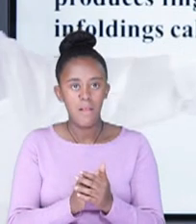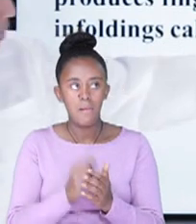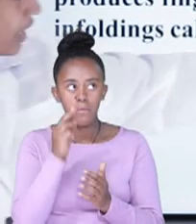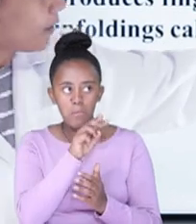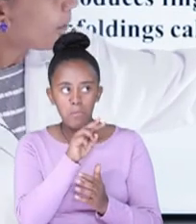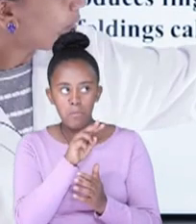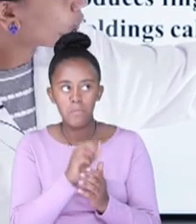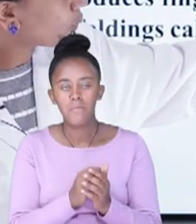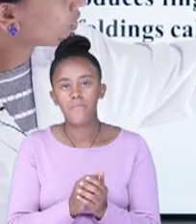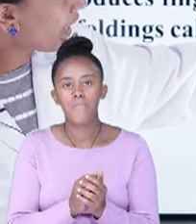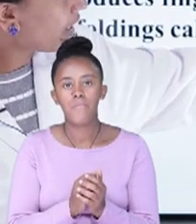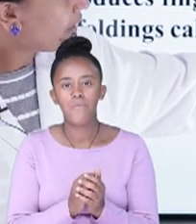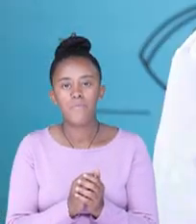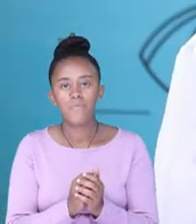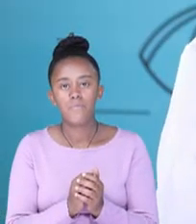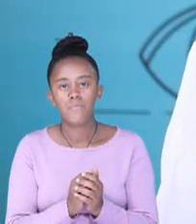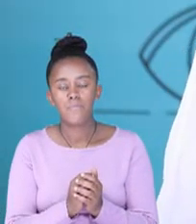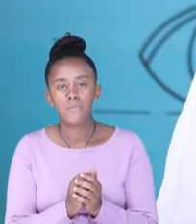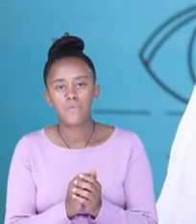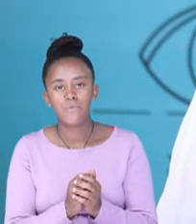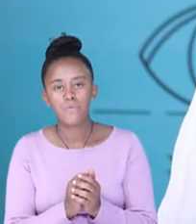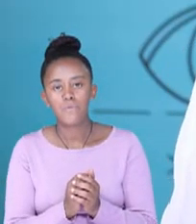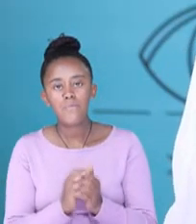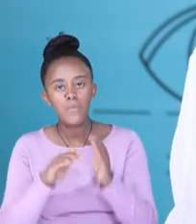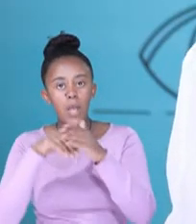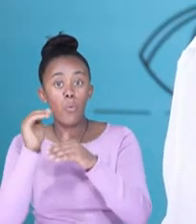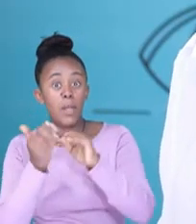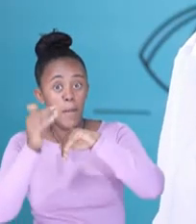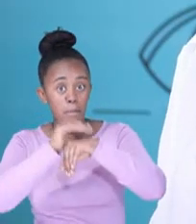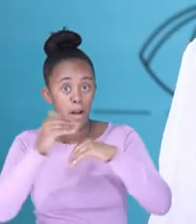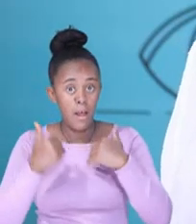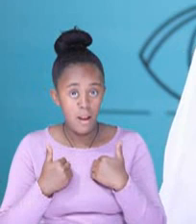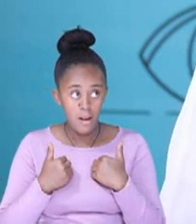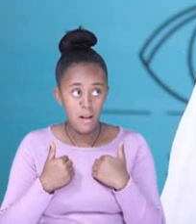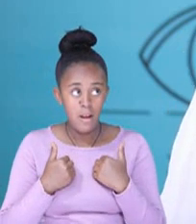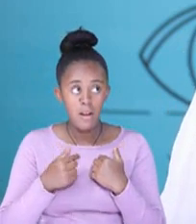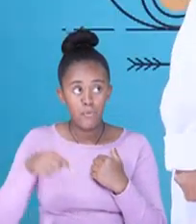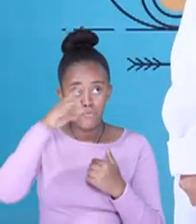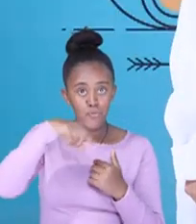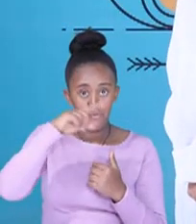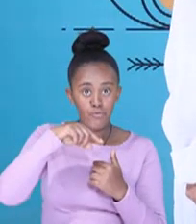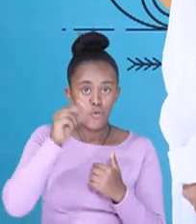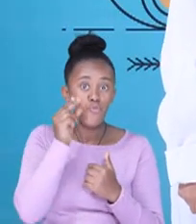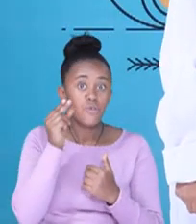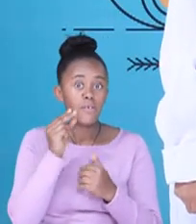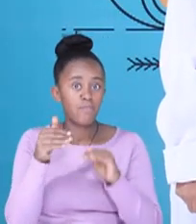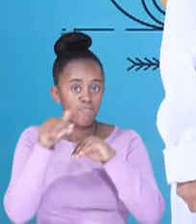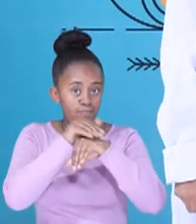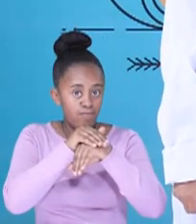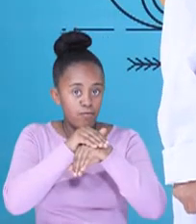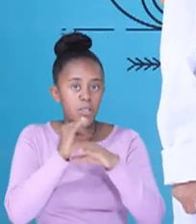of mitochondria, mitochondria has outer membrane. This one is the outer membrane. And as you see, the